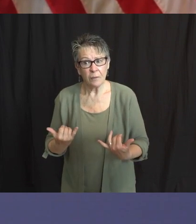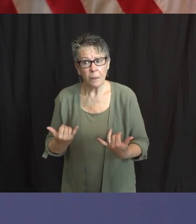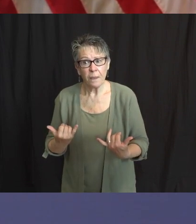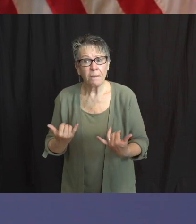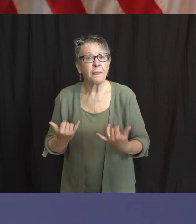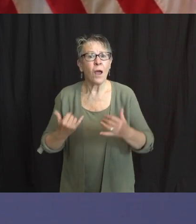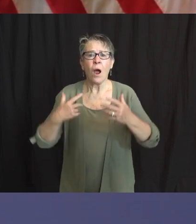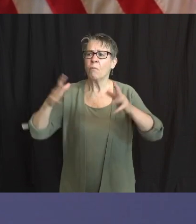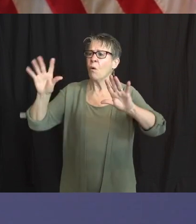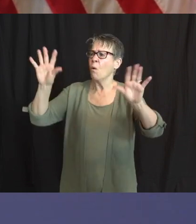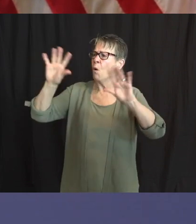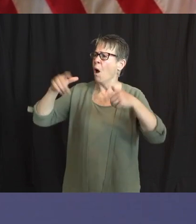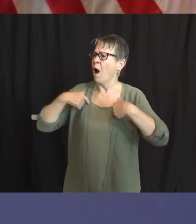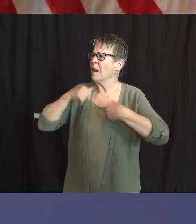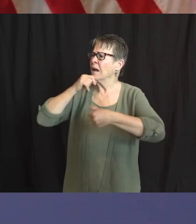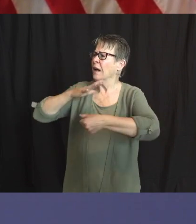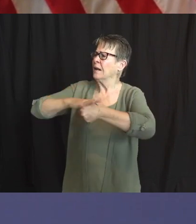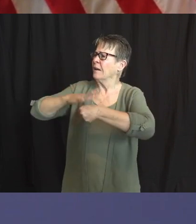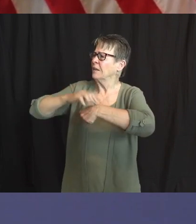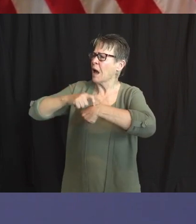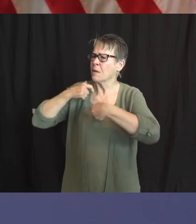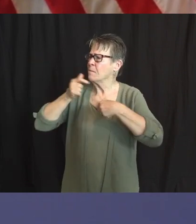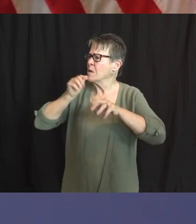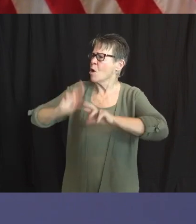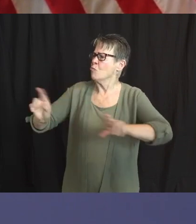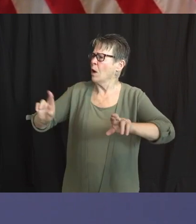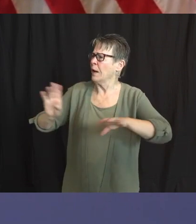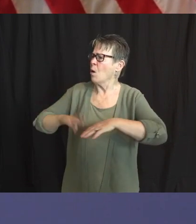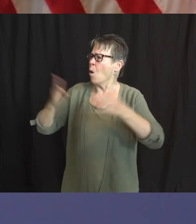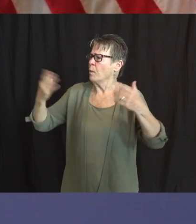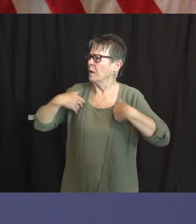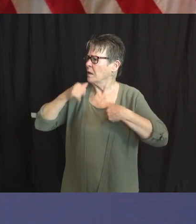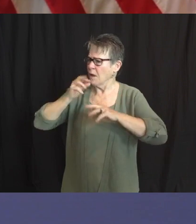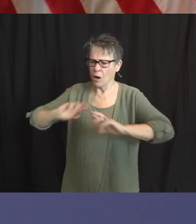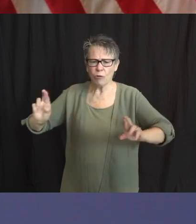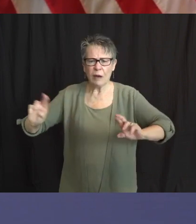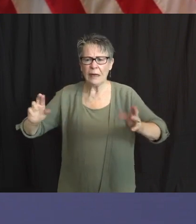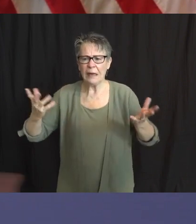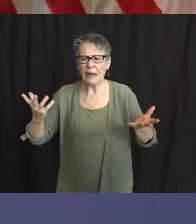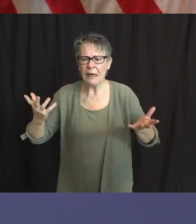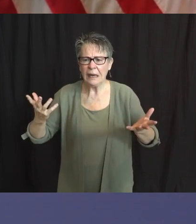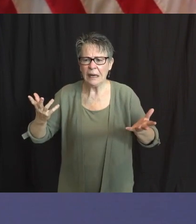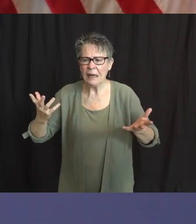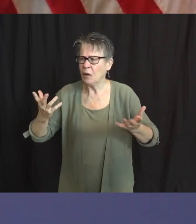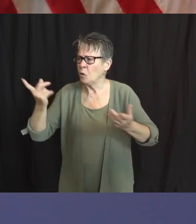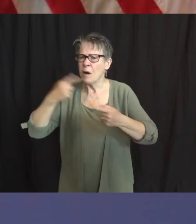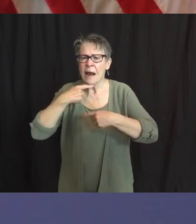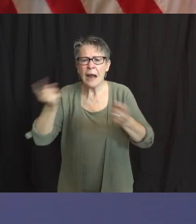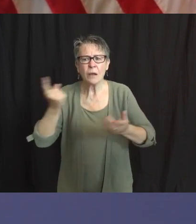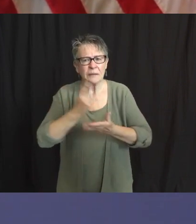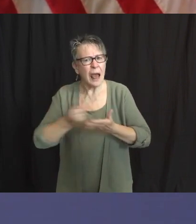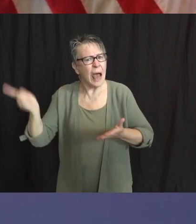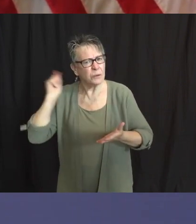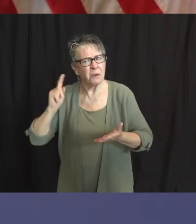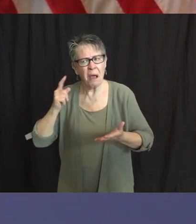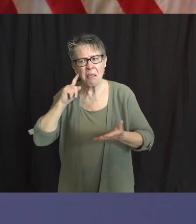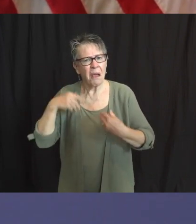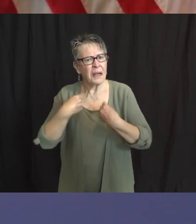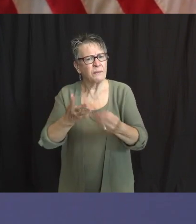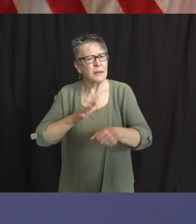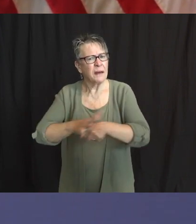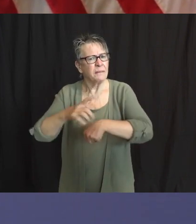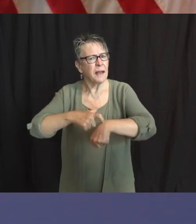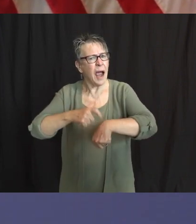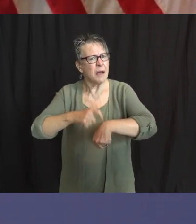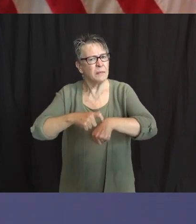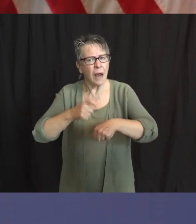we were giving them a decent amount of advance warning, and I hope that they'll be able to get themselves to the point they need to